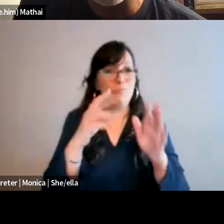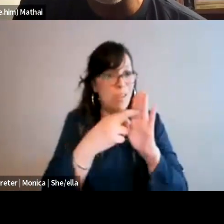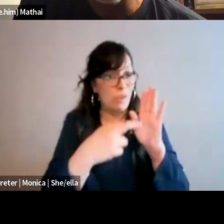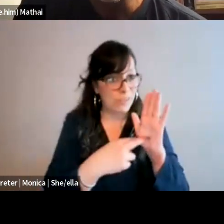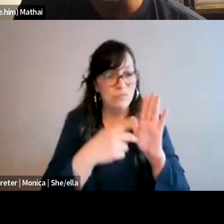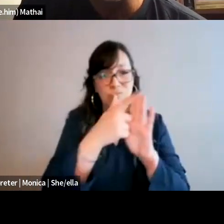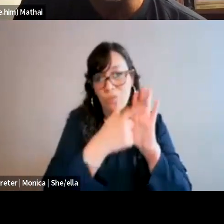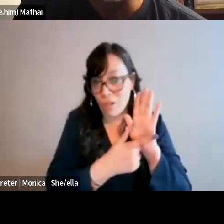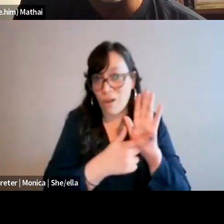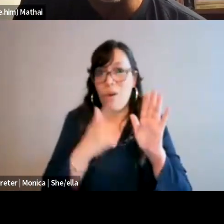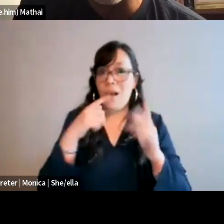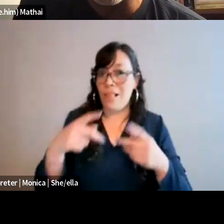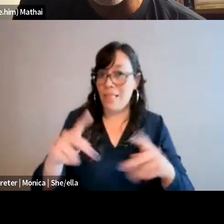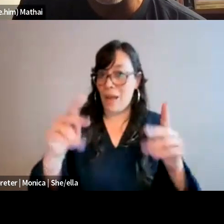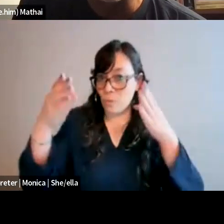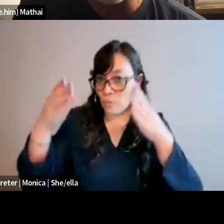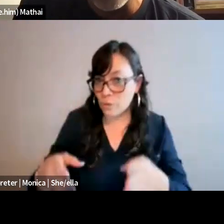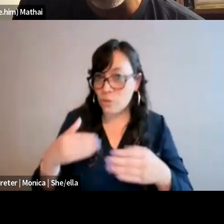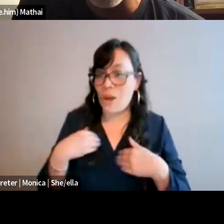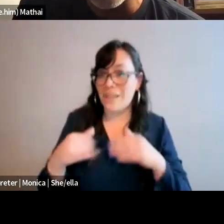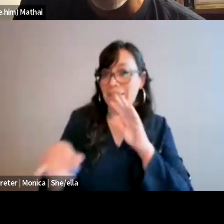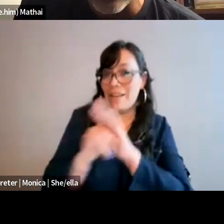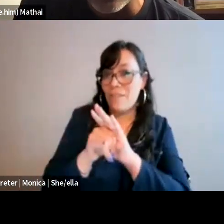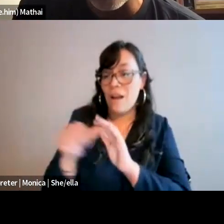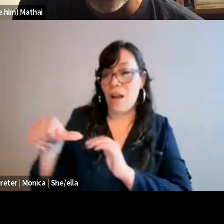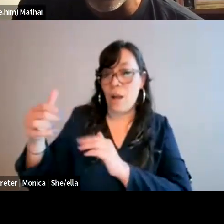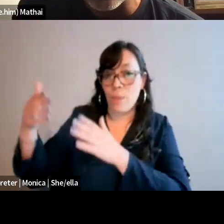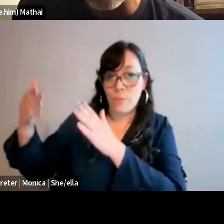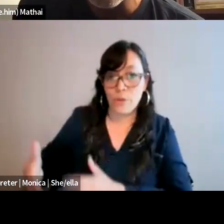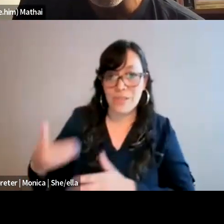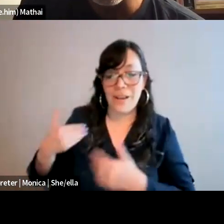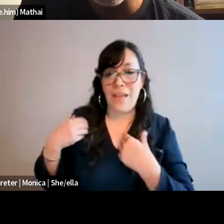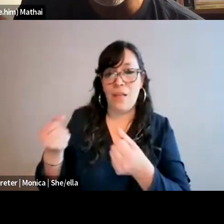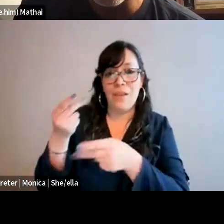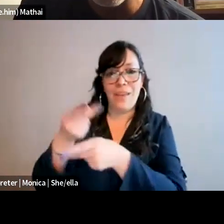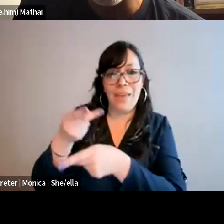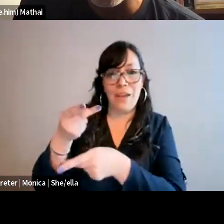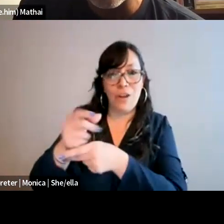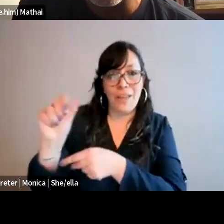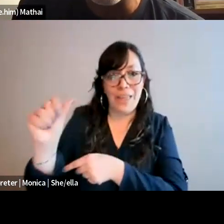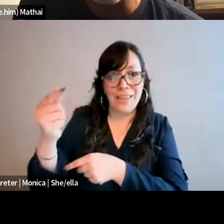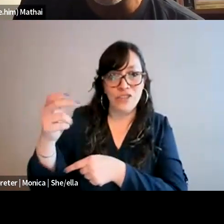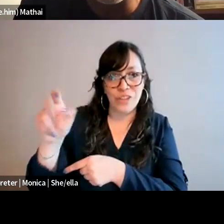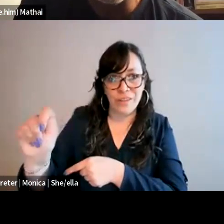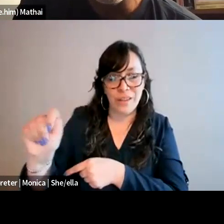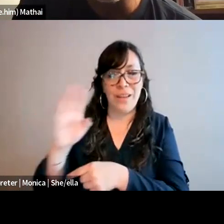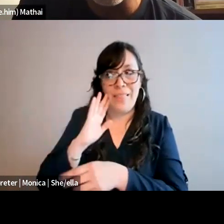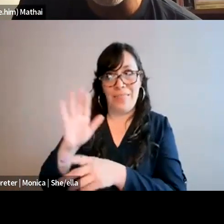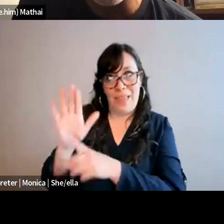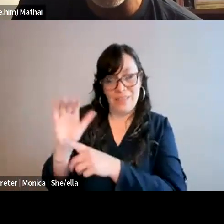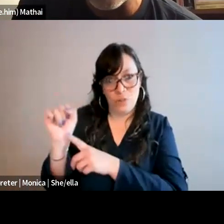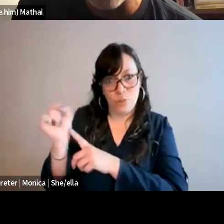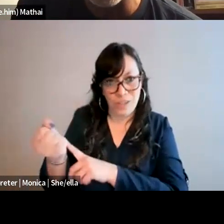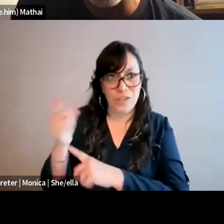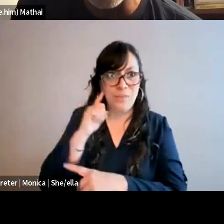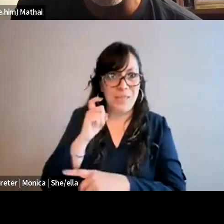a person to identify either a person known as a healthcare agent to, in their case of being